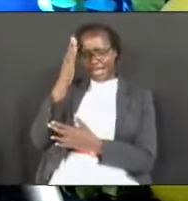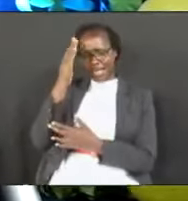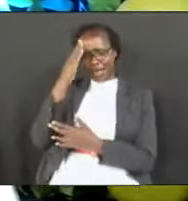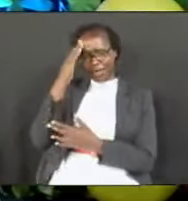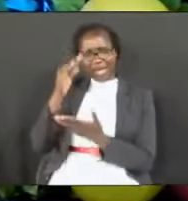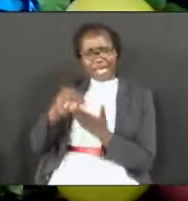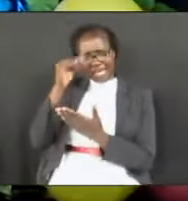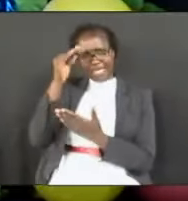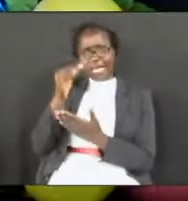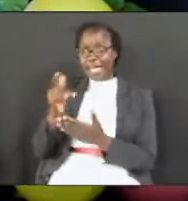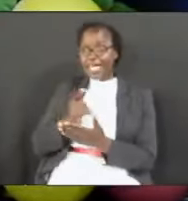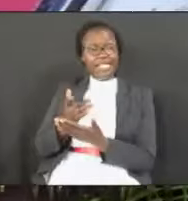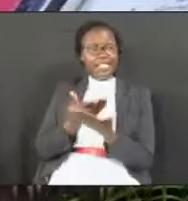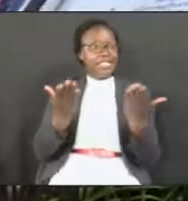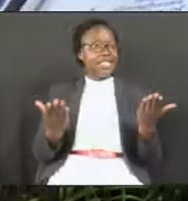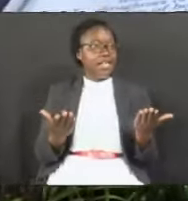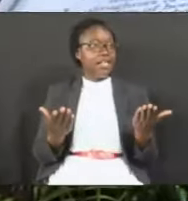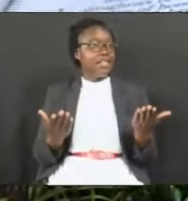to ladies here.